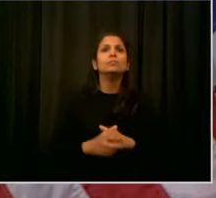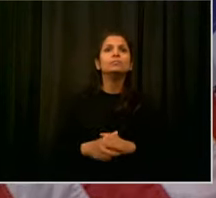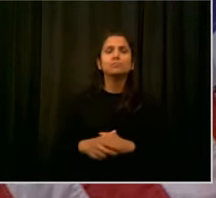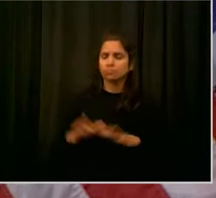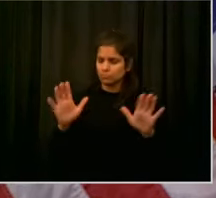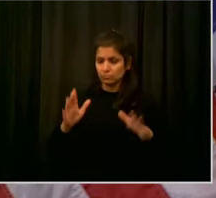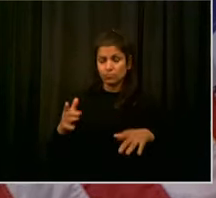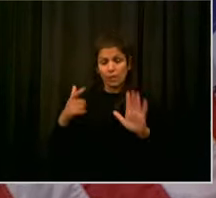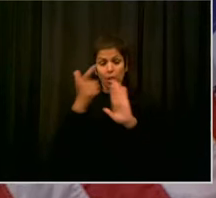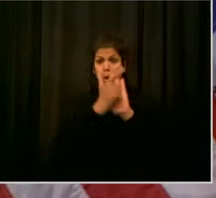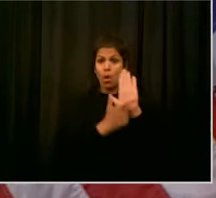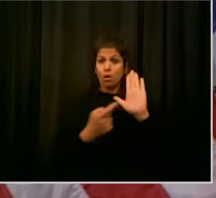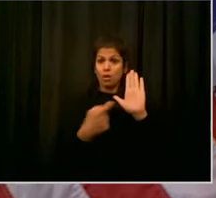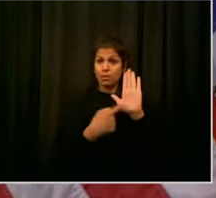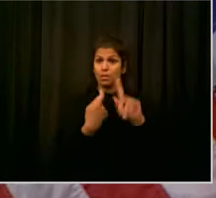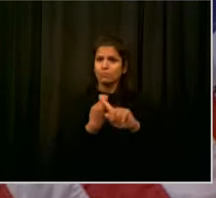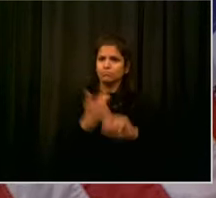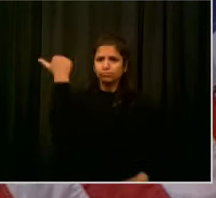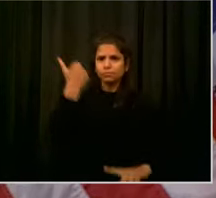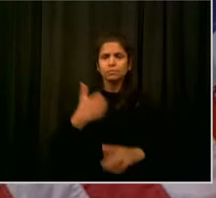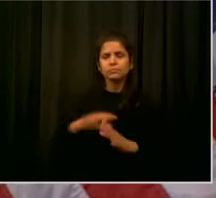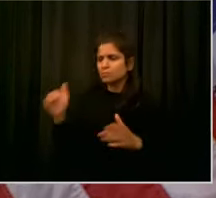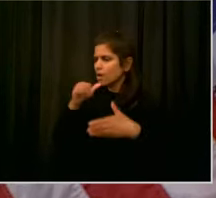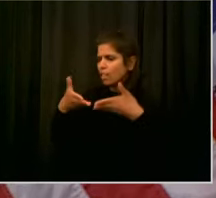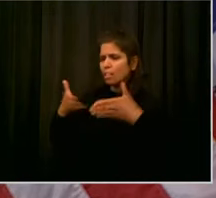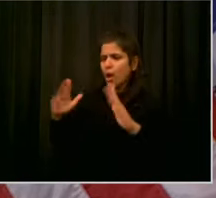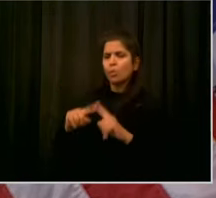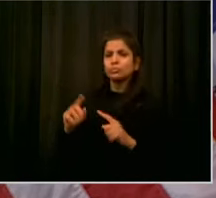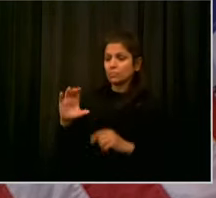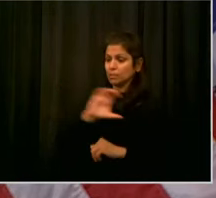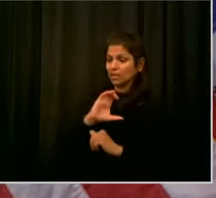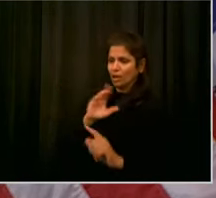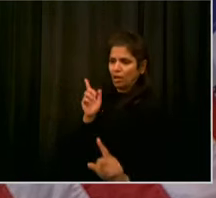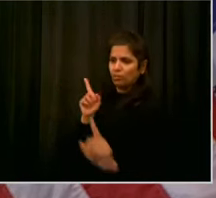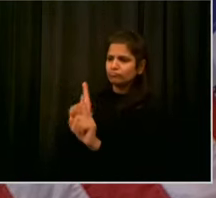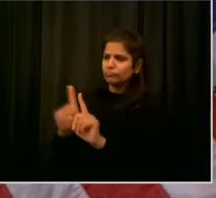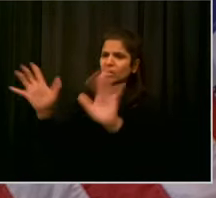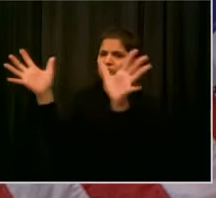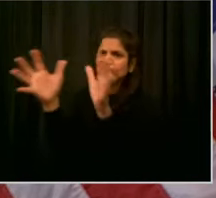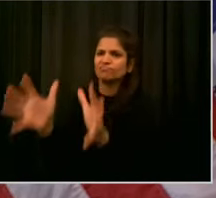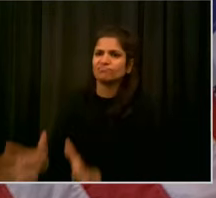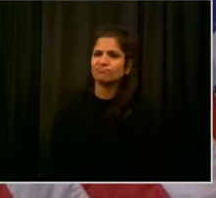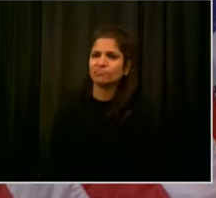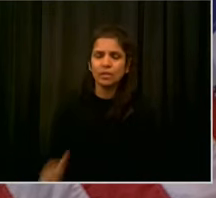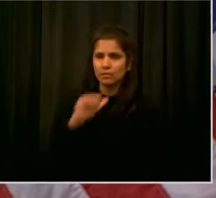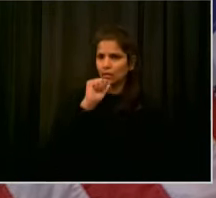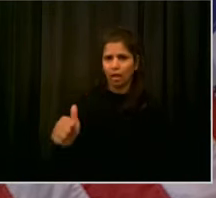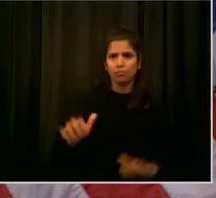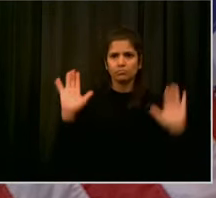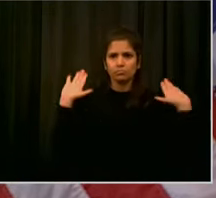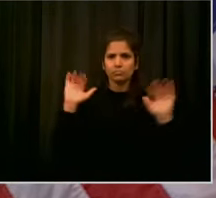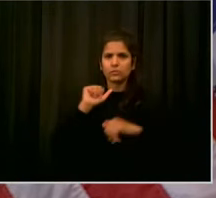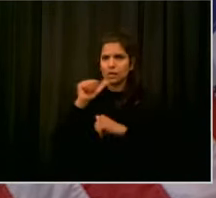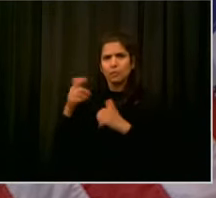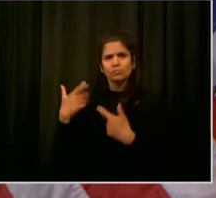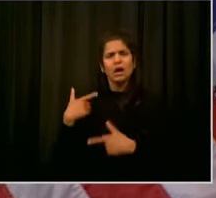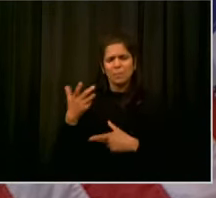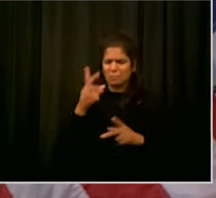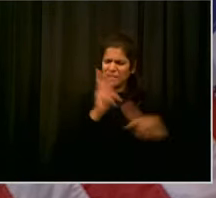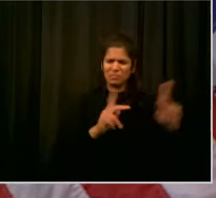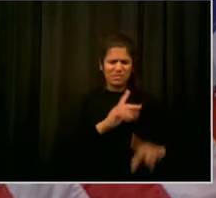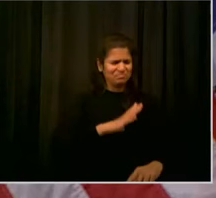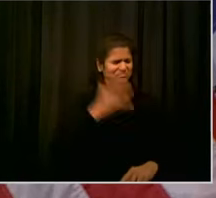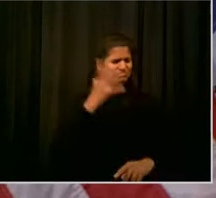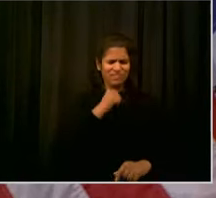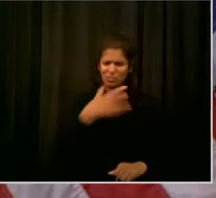We all agreed together on neighborhood policing. We all agreed together to end marijuana arrests. We all agreed together to put